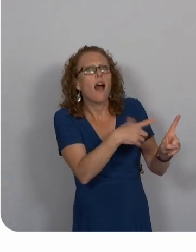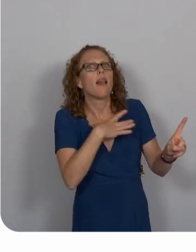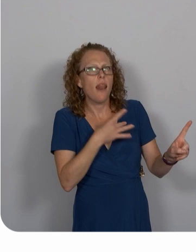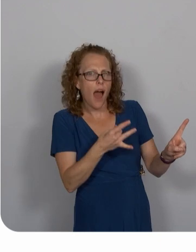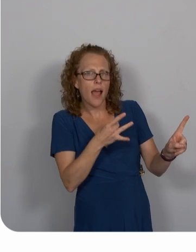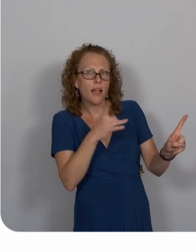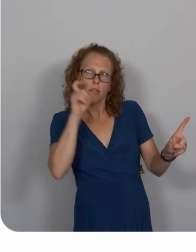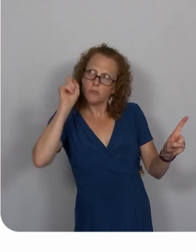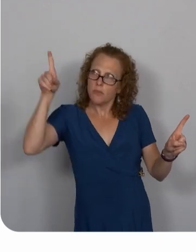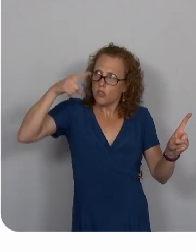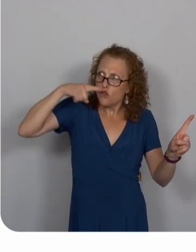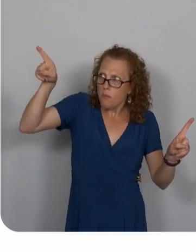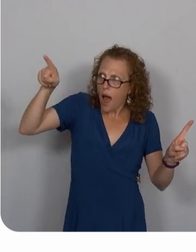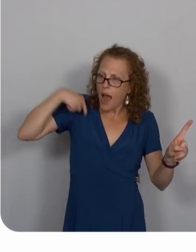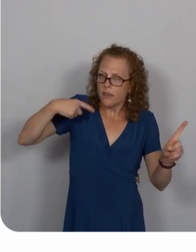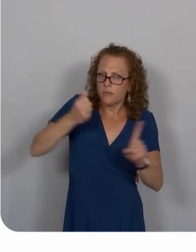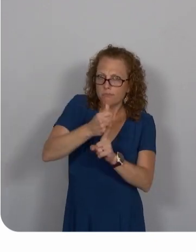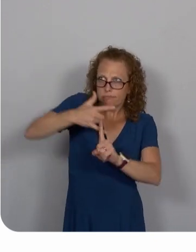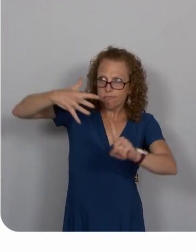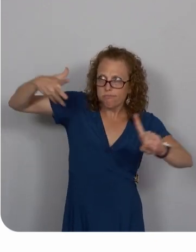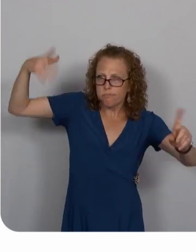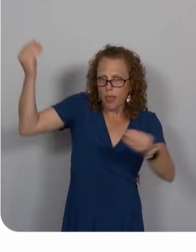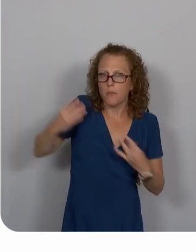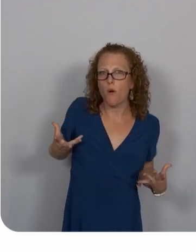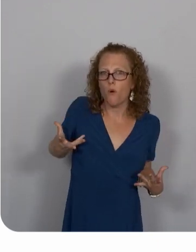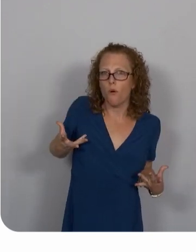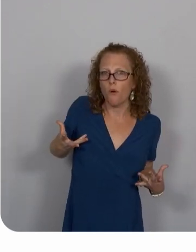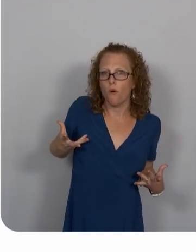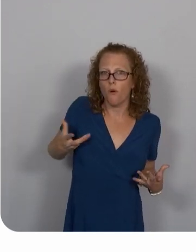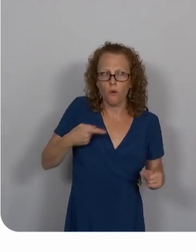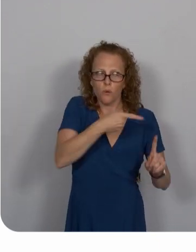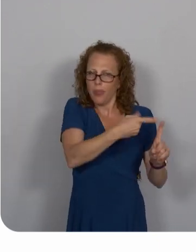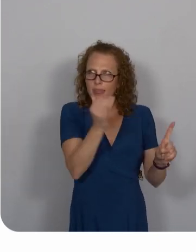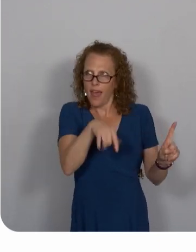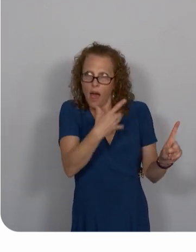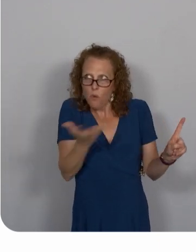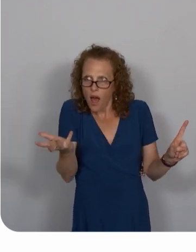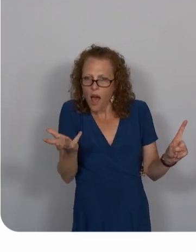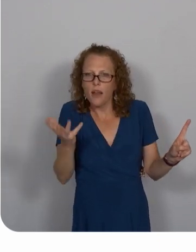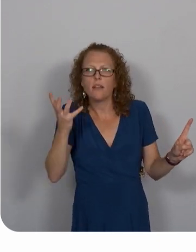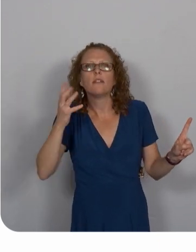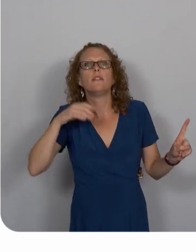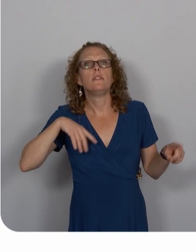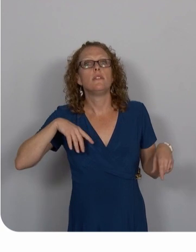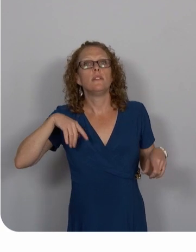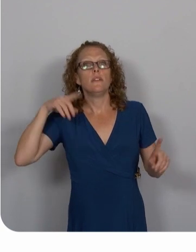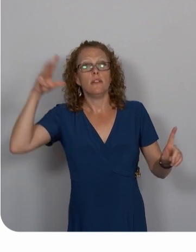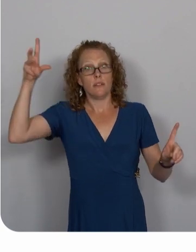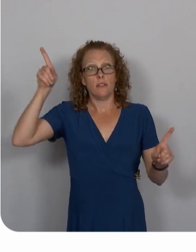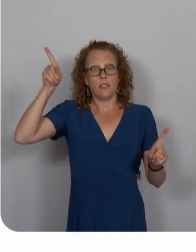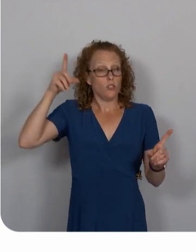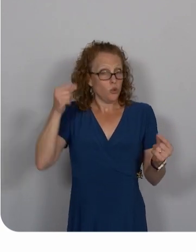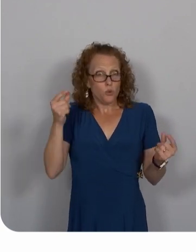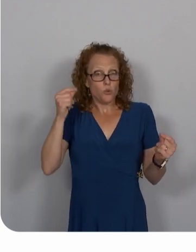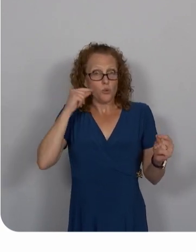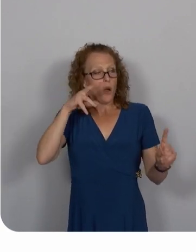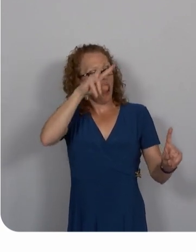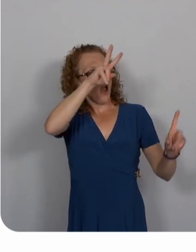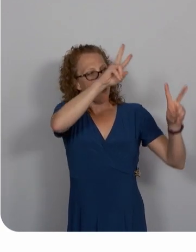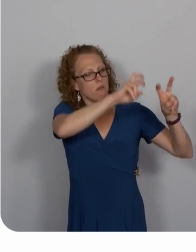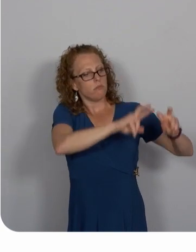to tell me about what it is that I'm looking at. Based on the image from the camera, it can give me the